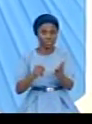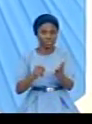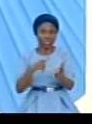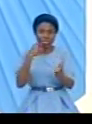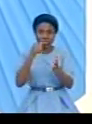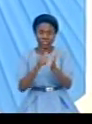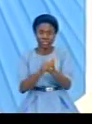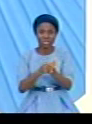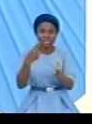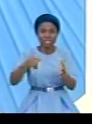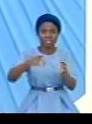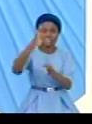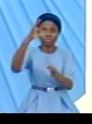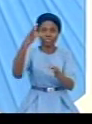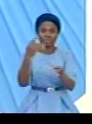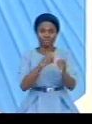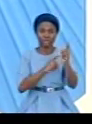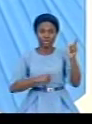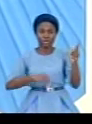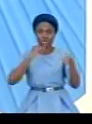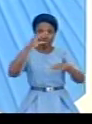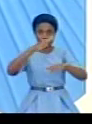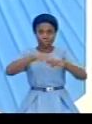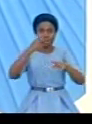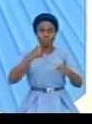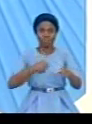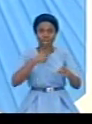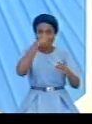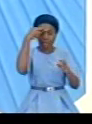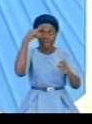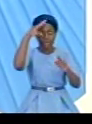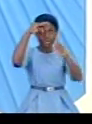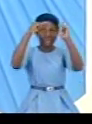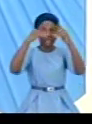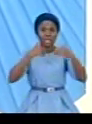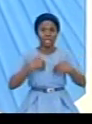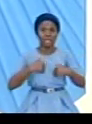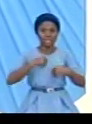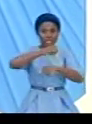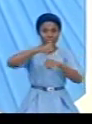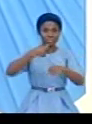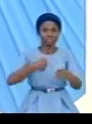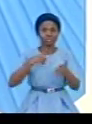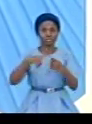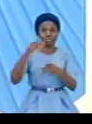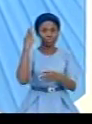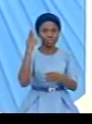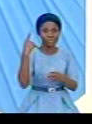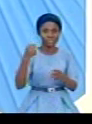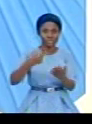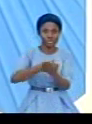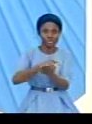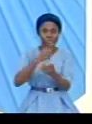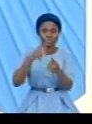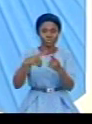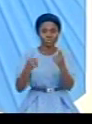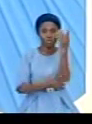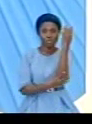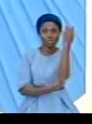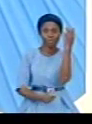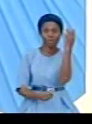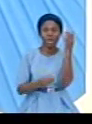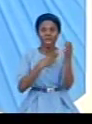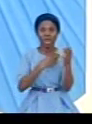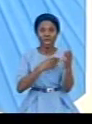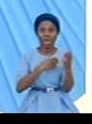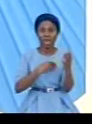me because he has anointed me to preach the gospel to the poor. He has sent me to